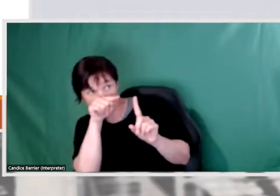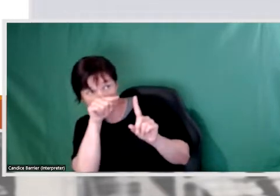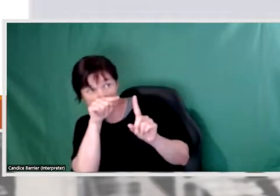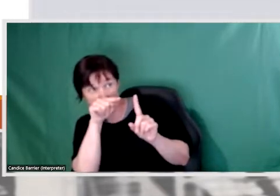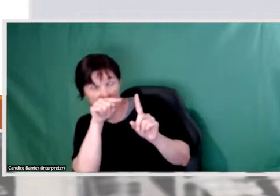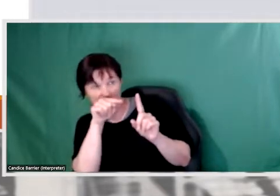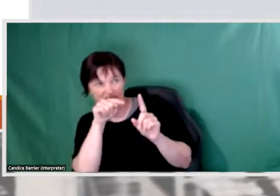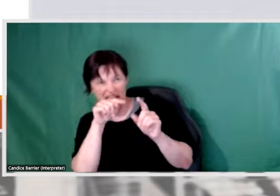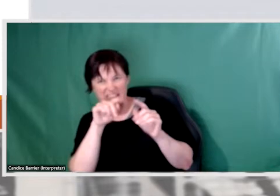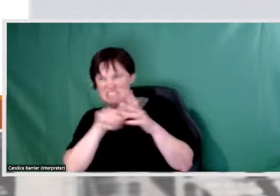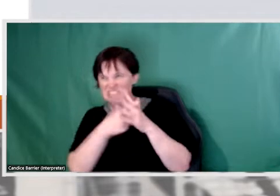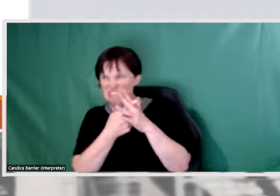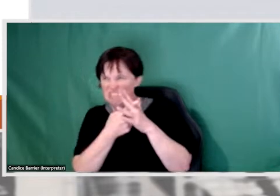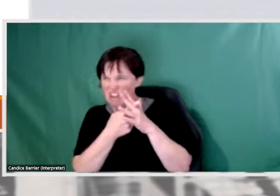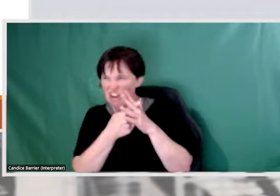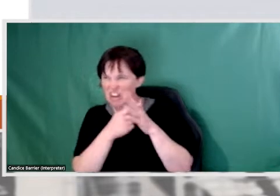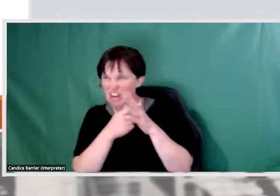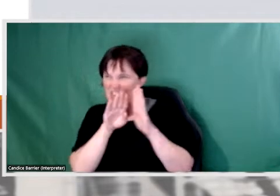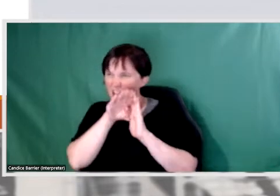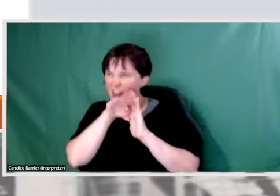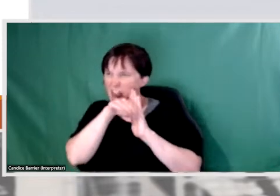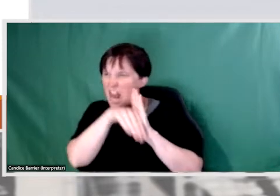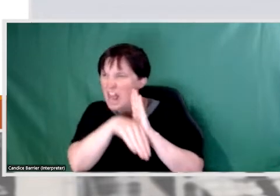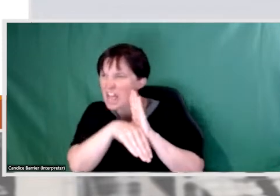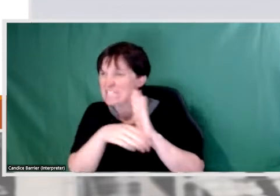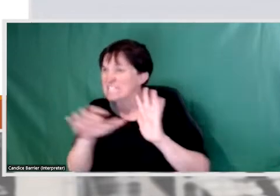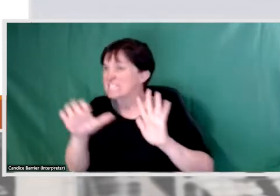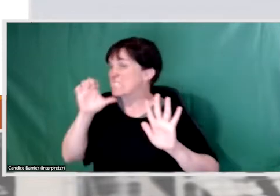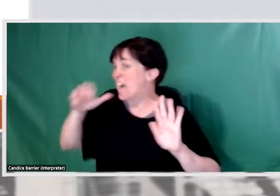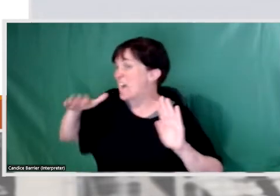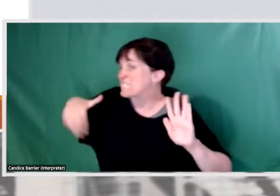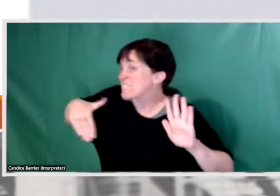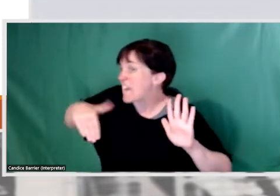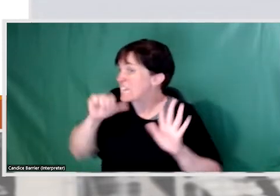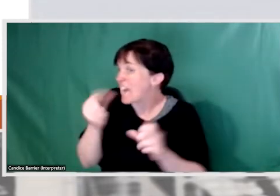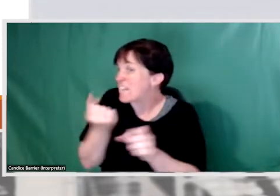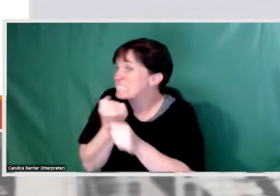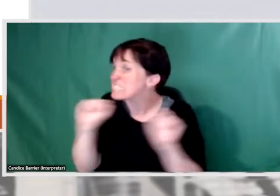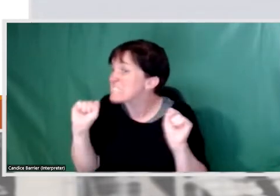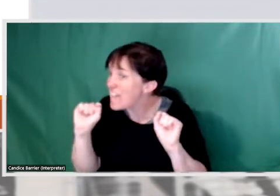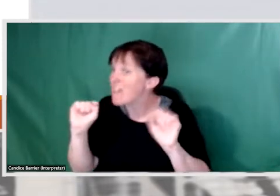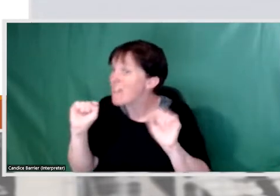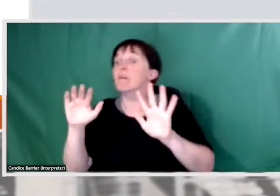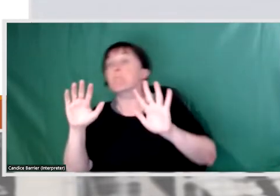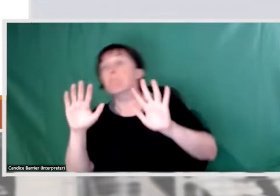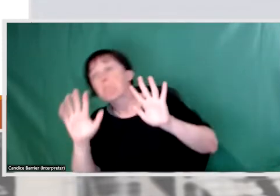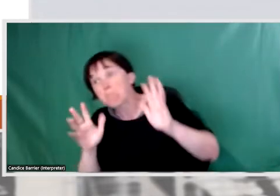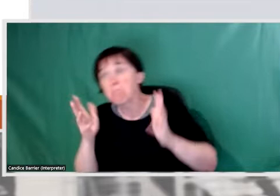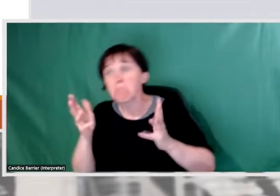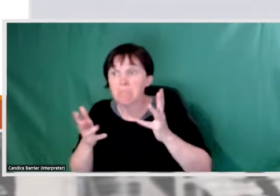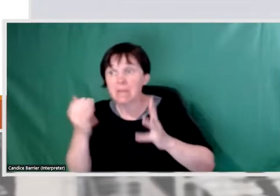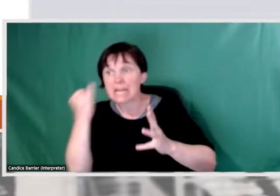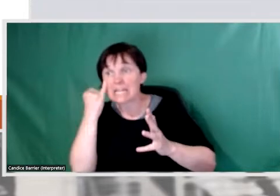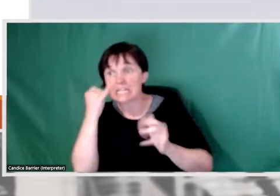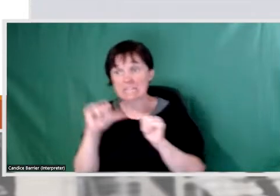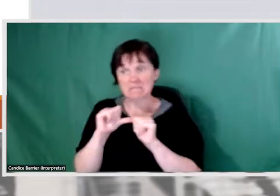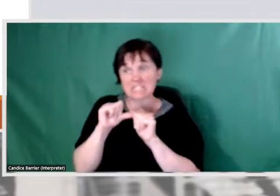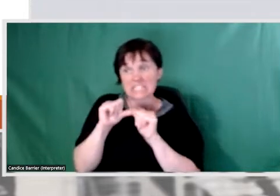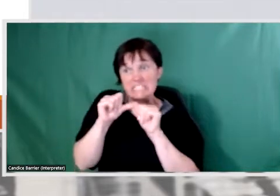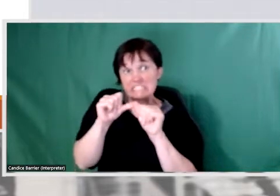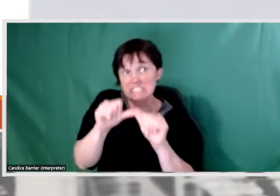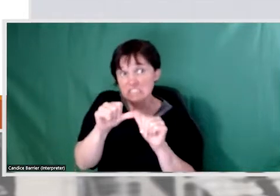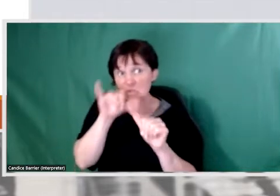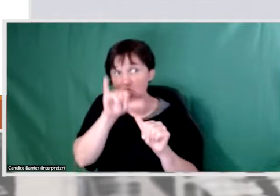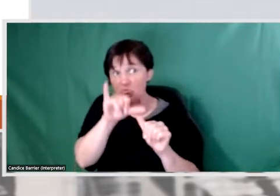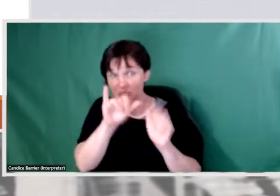deteriorating, in which it's not yet unsafe to operate or to be in, but if it's continued to